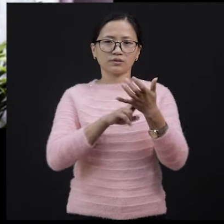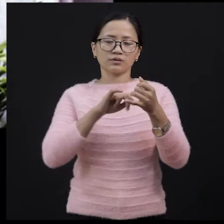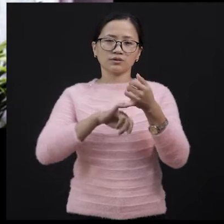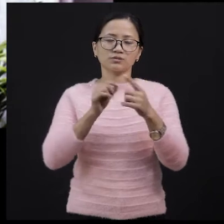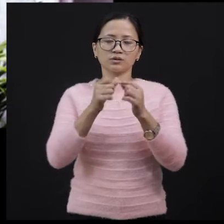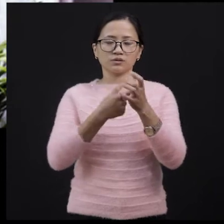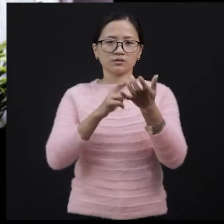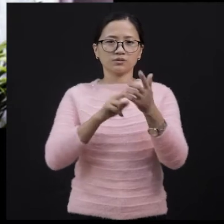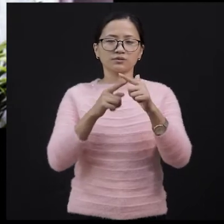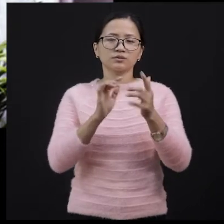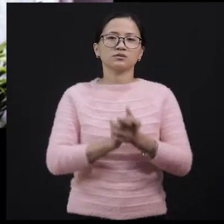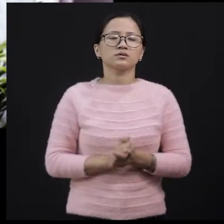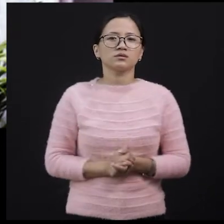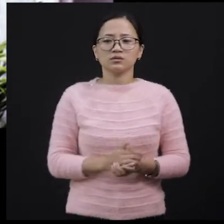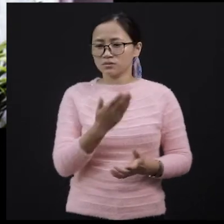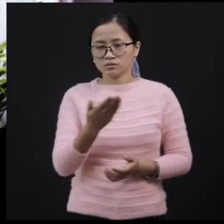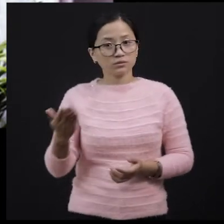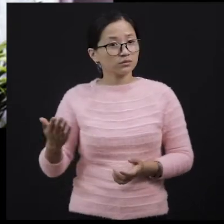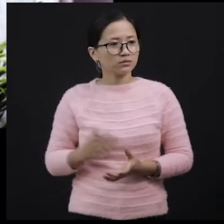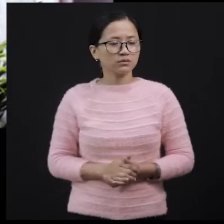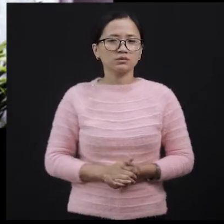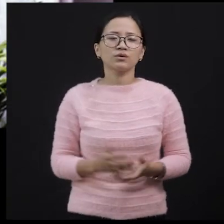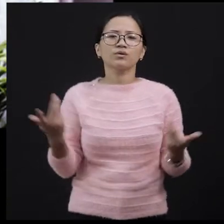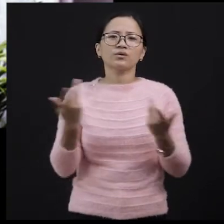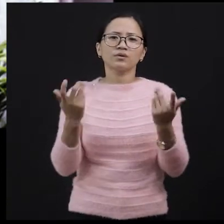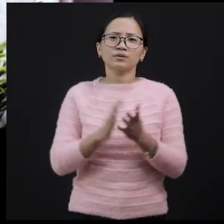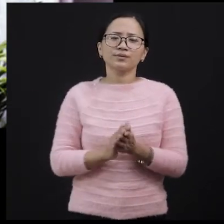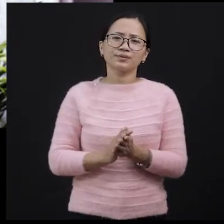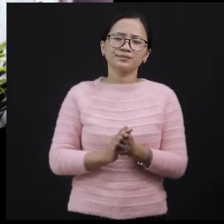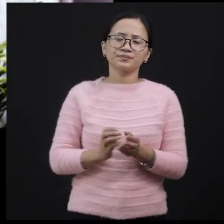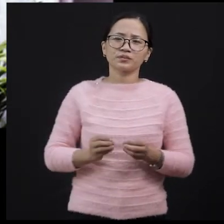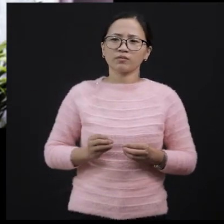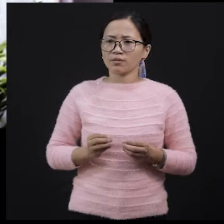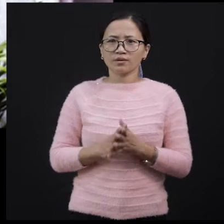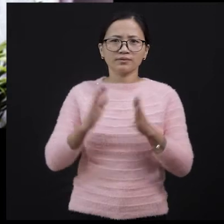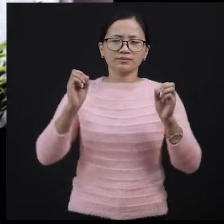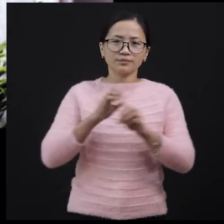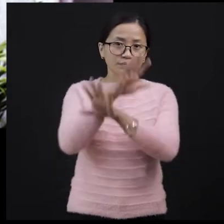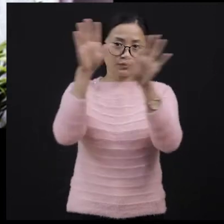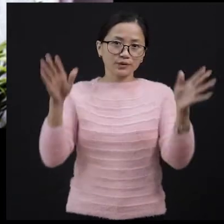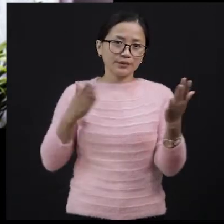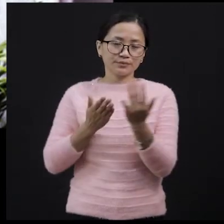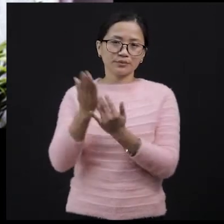Now transparent objects are those where light passes through them.